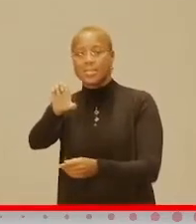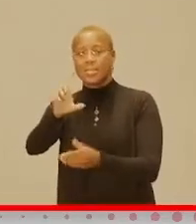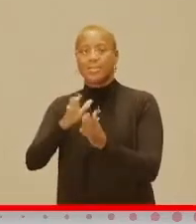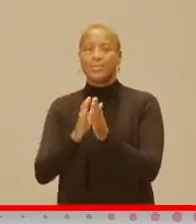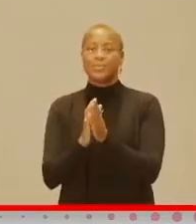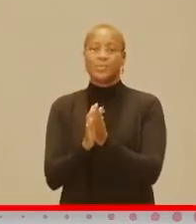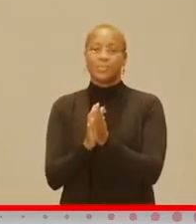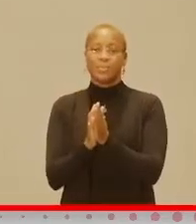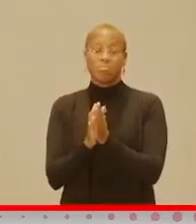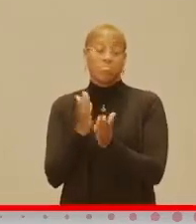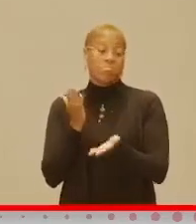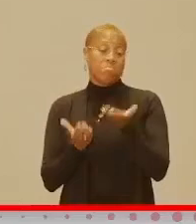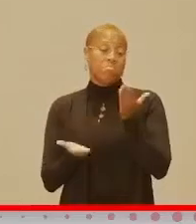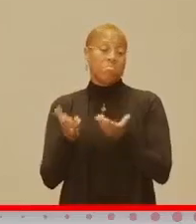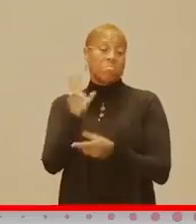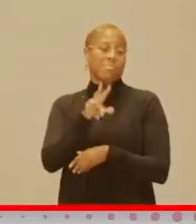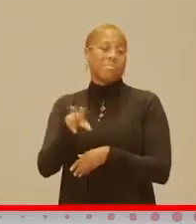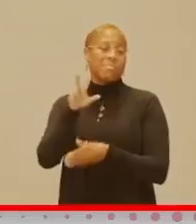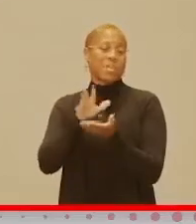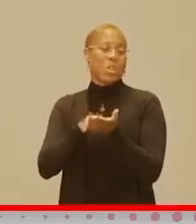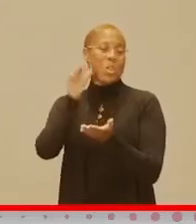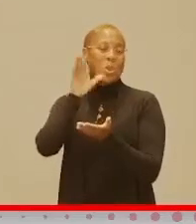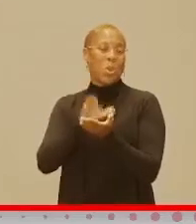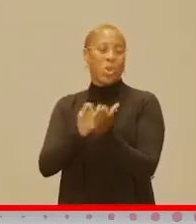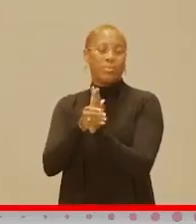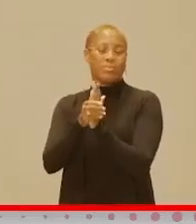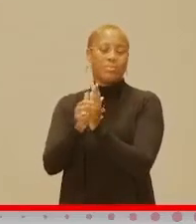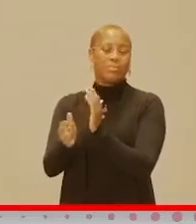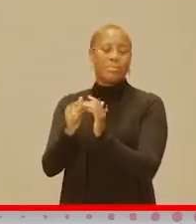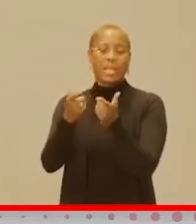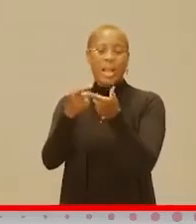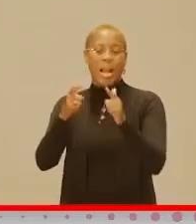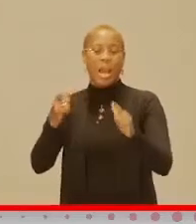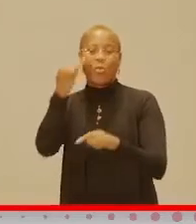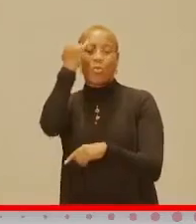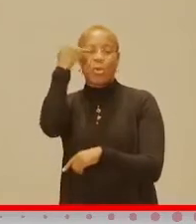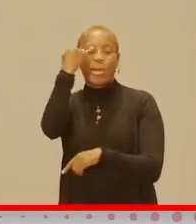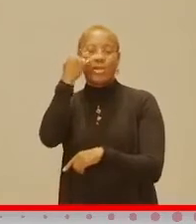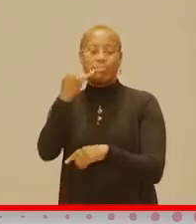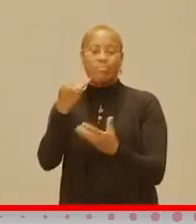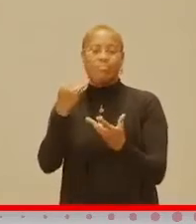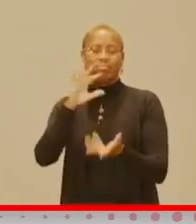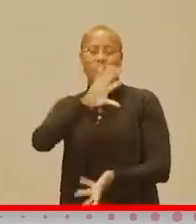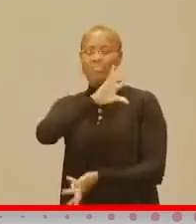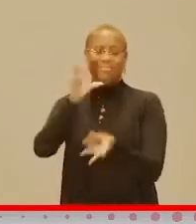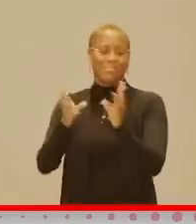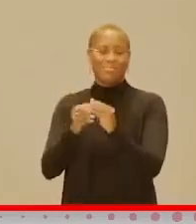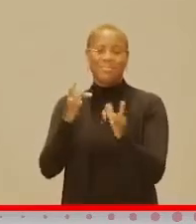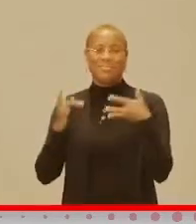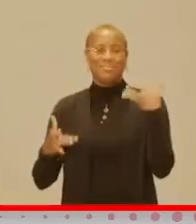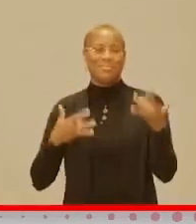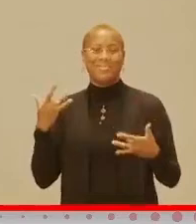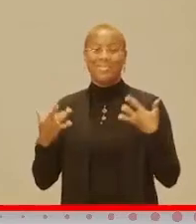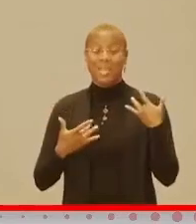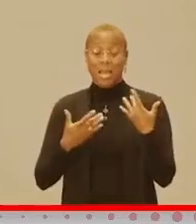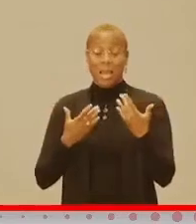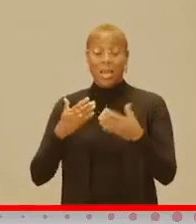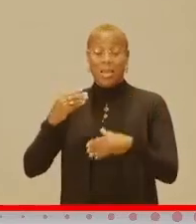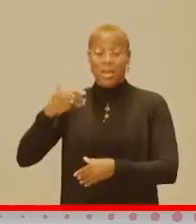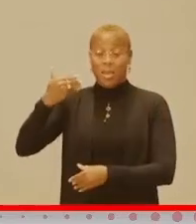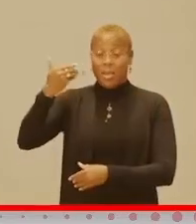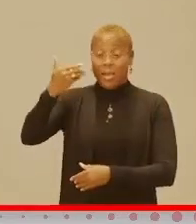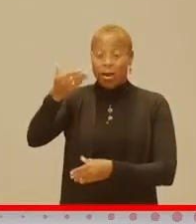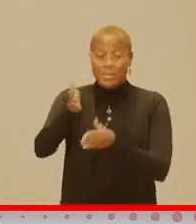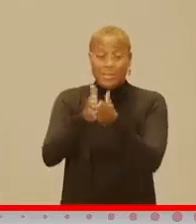You may even learn some handy phrases in Italian. It's all very exciting. After months of